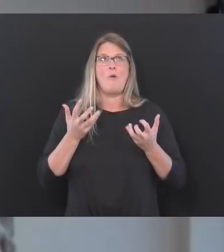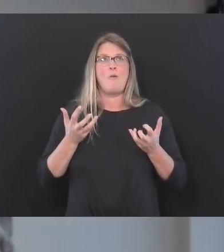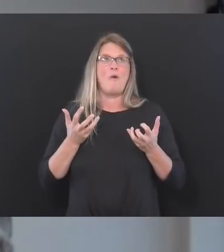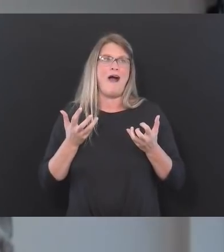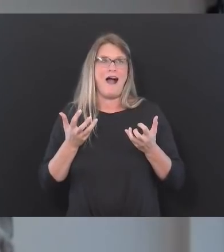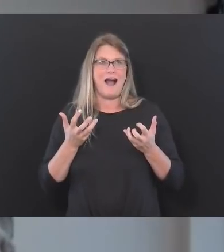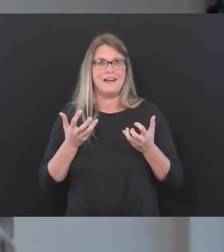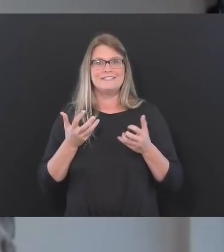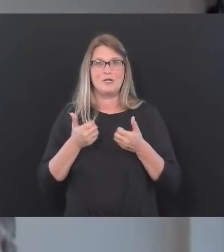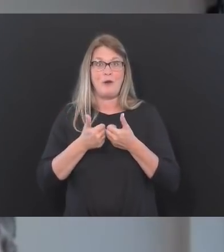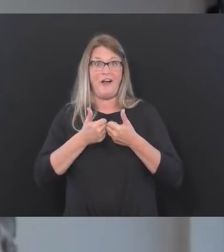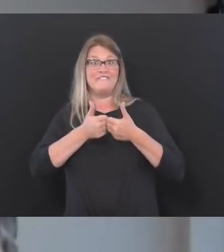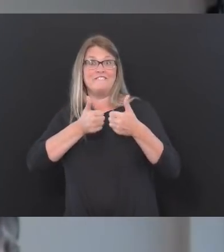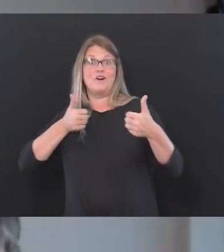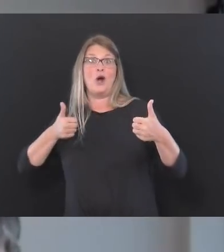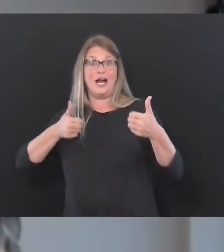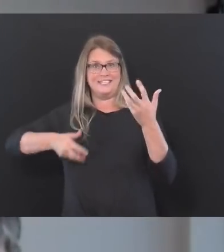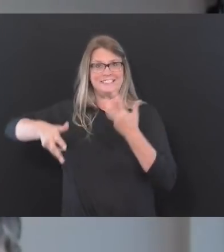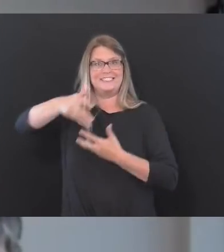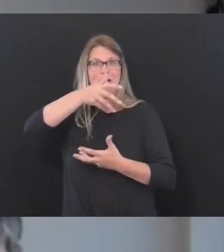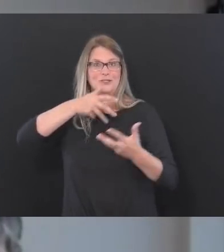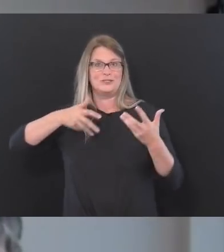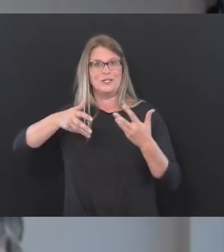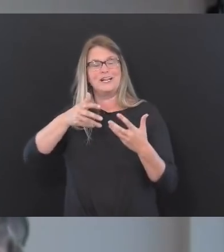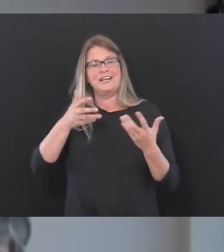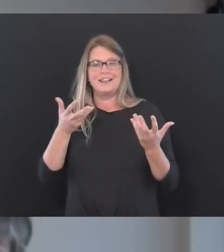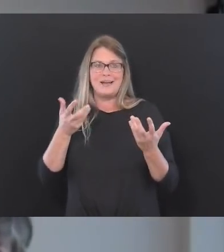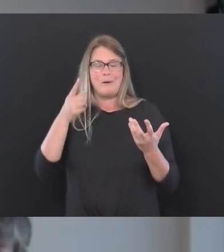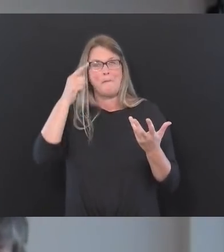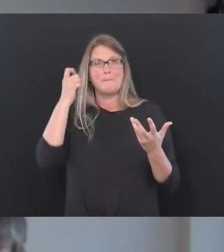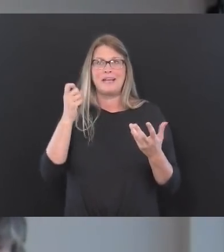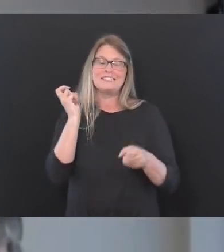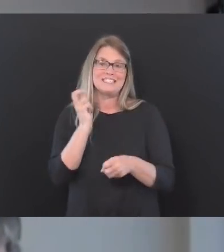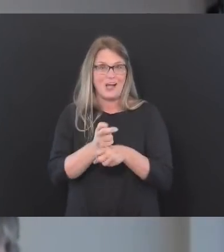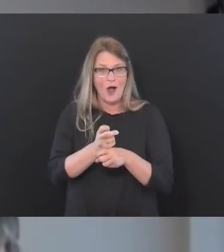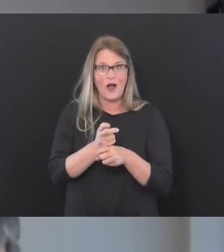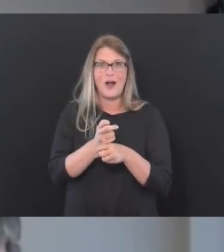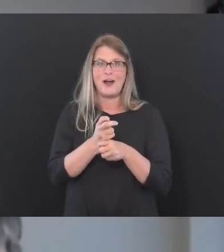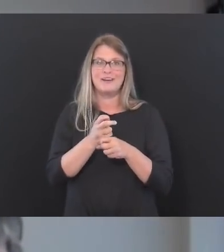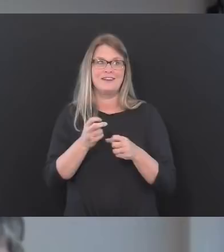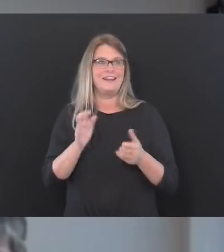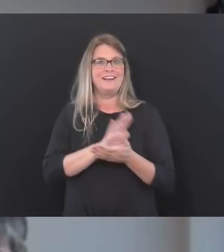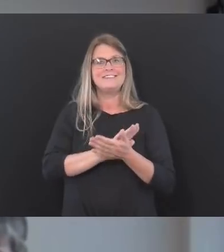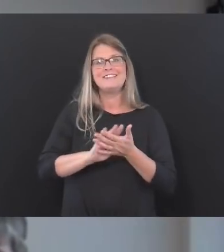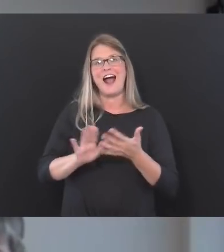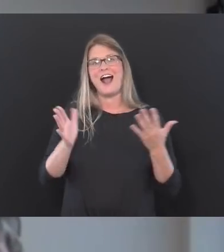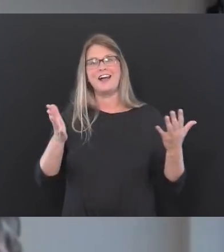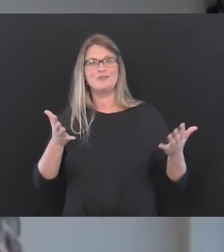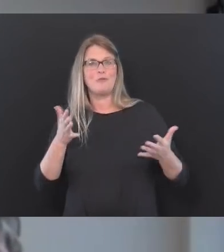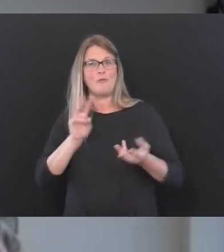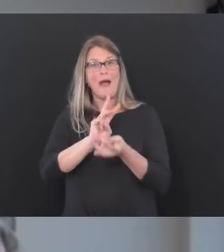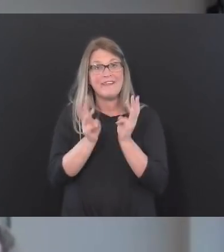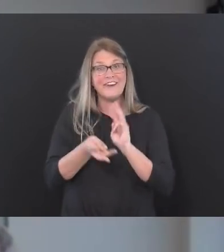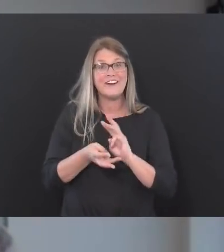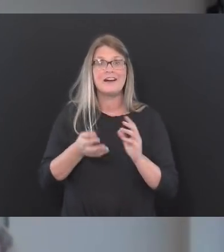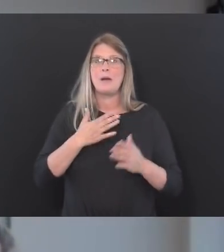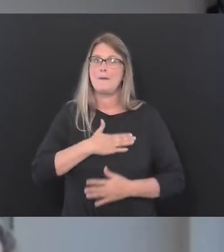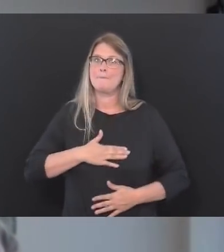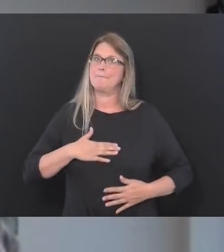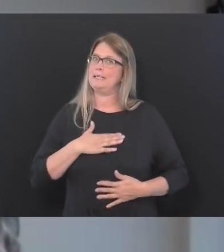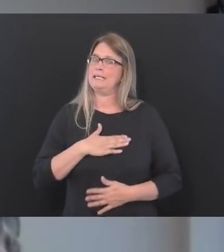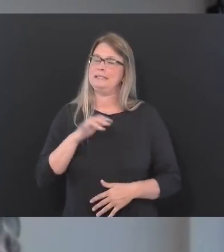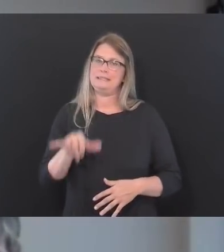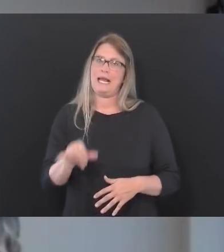those social distancing restrictions a little bit, and because it's difficult, especially when the weather is nice, we'd ask you, please do not. We've got to